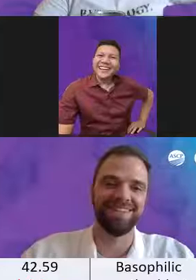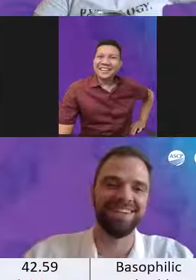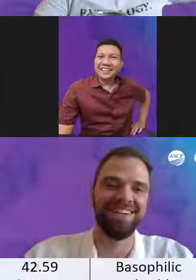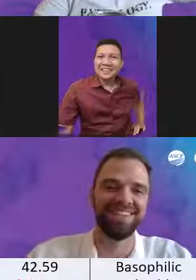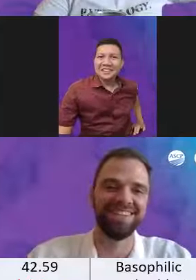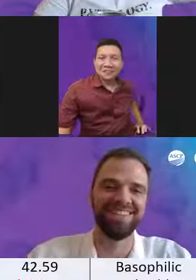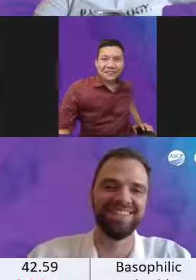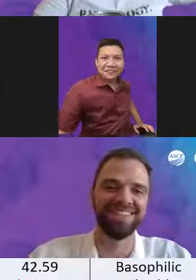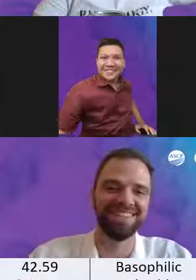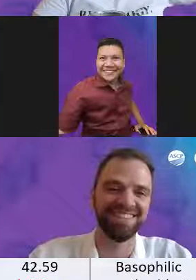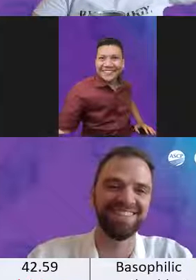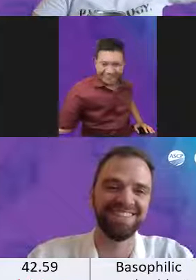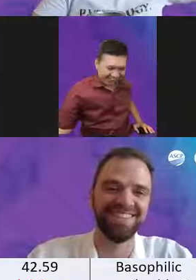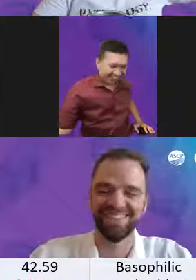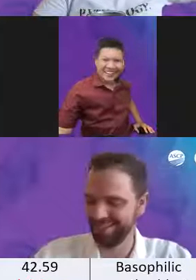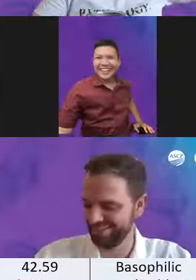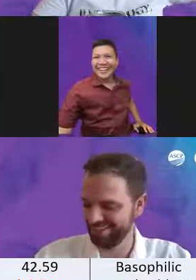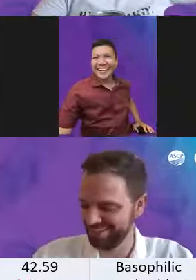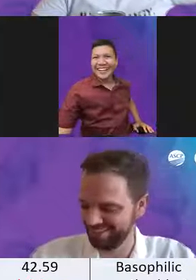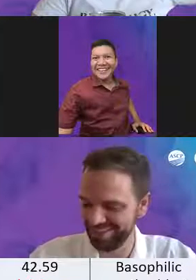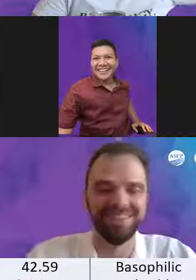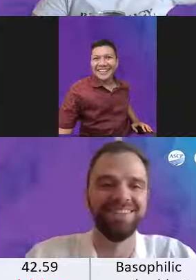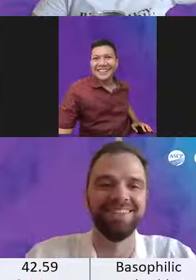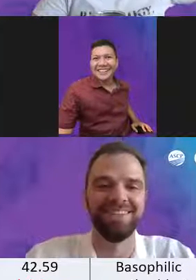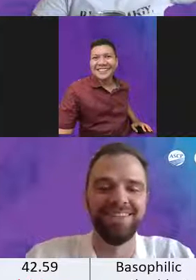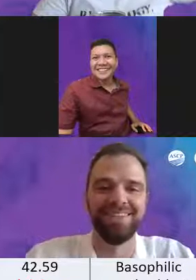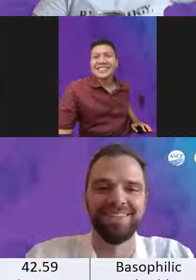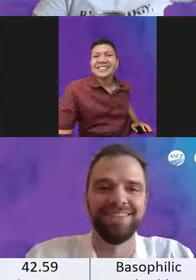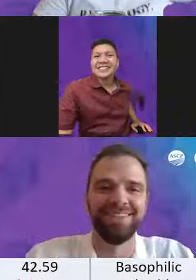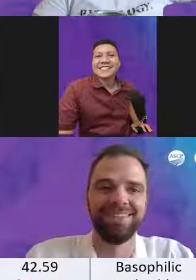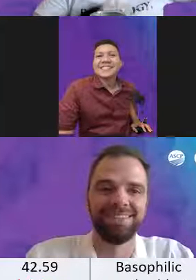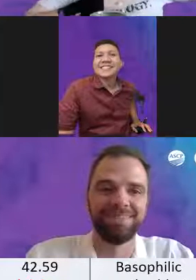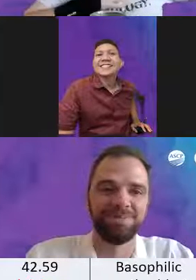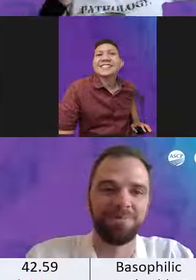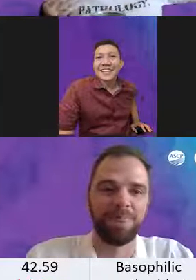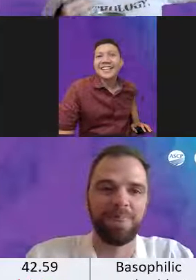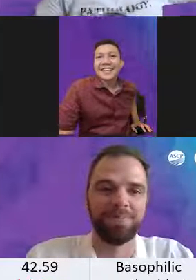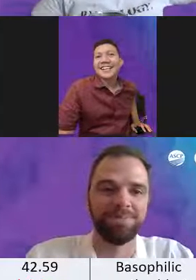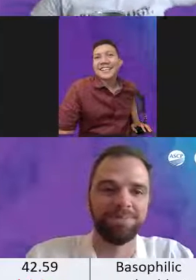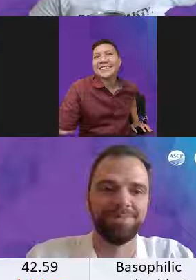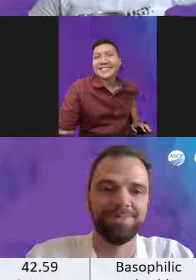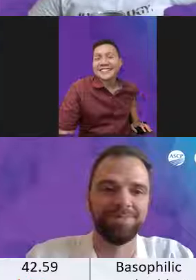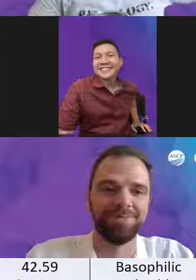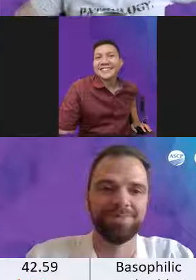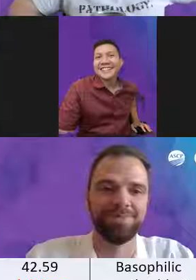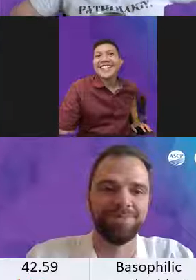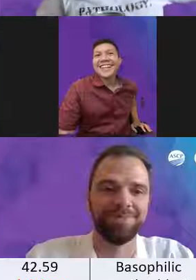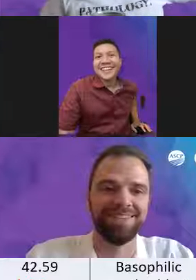That's right. And you got to get in there. And if you are getting too wound up like me right now, I'm